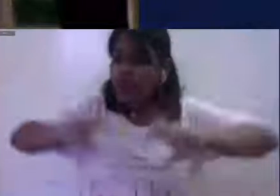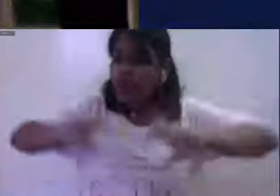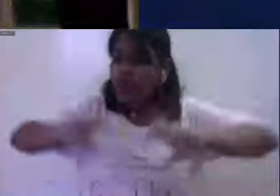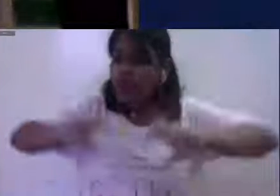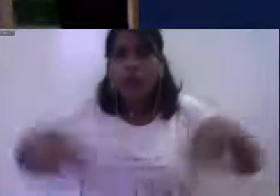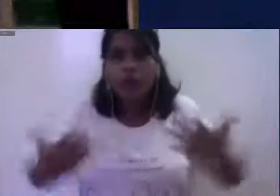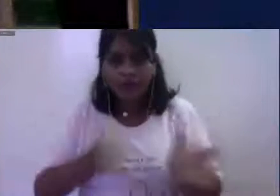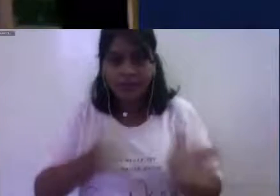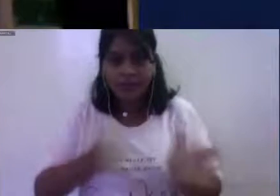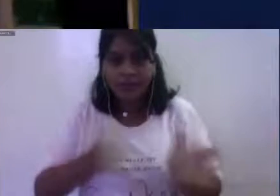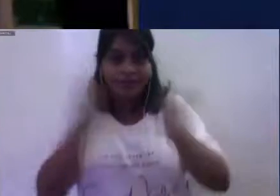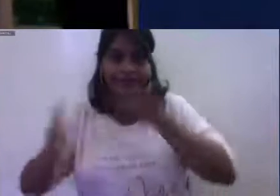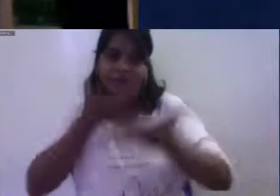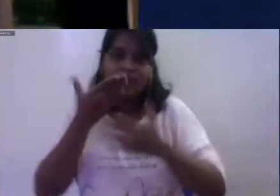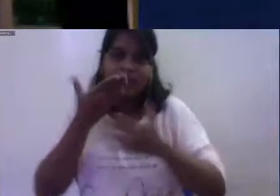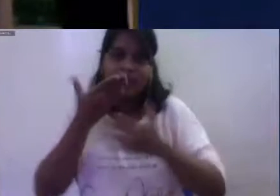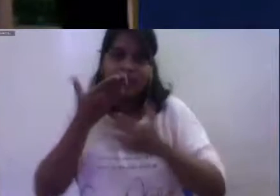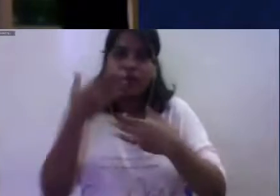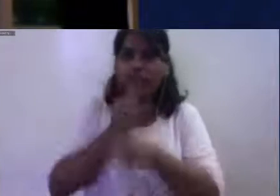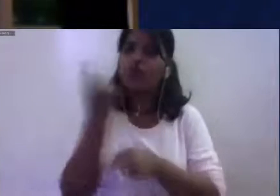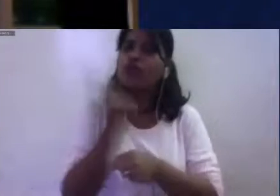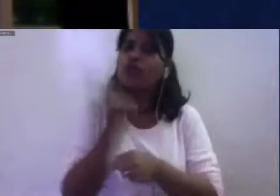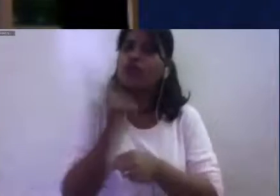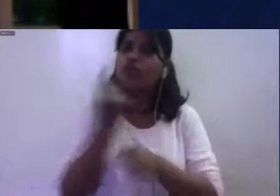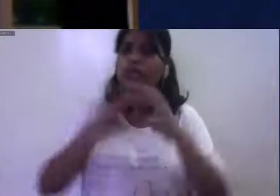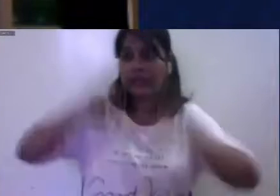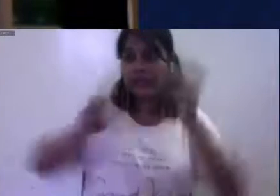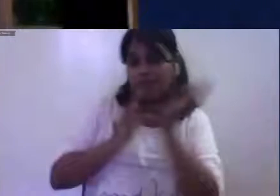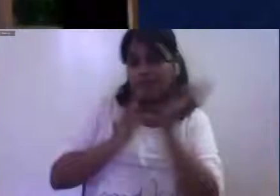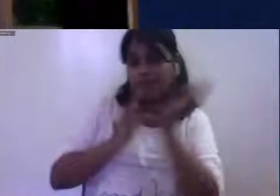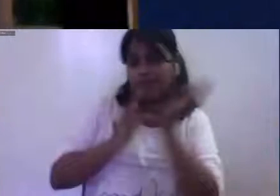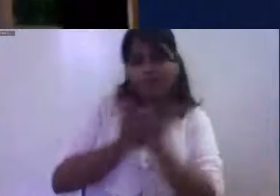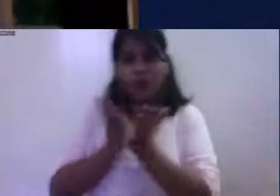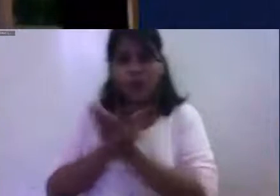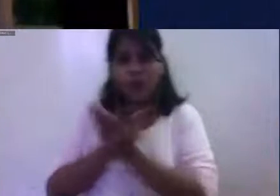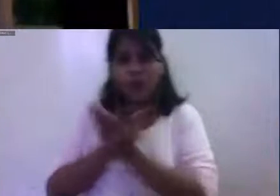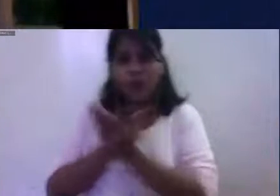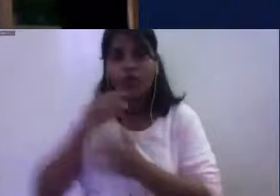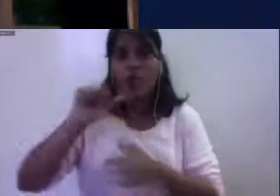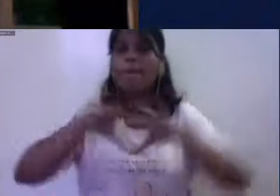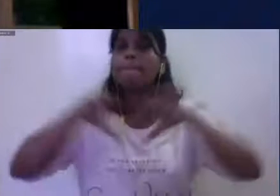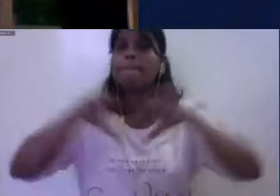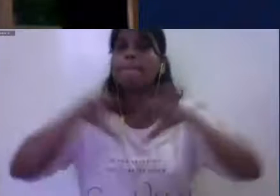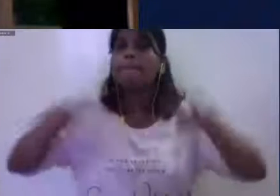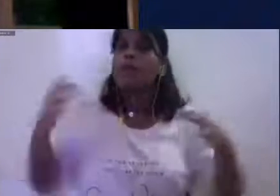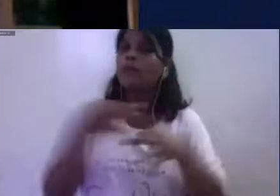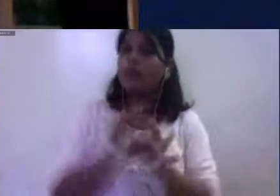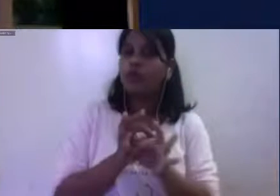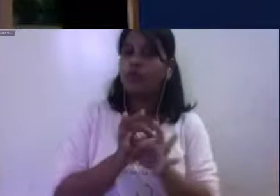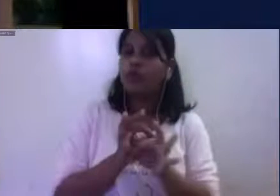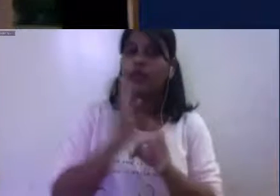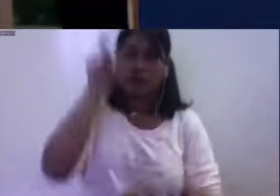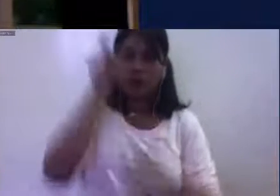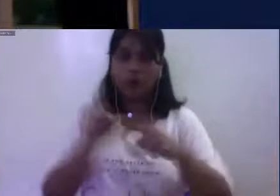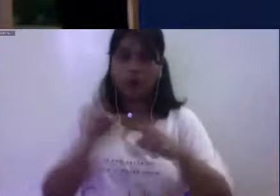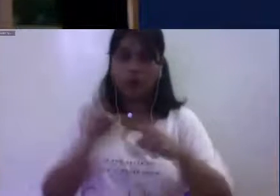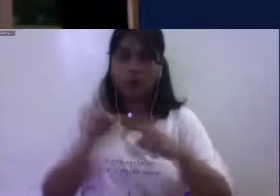Next session, creative user research techniques to foolproof your product market fit. The speaker for the same is